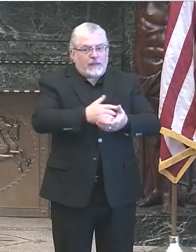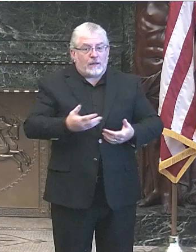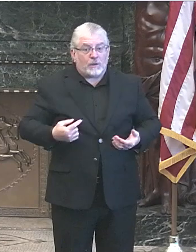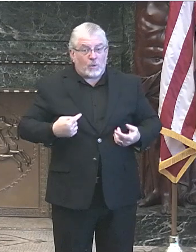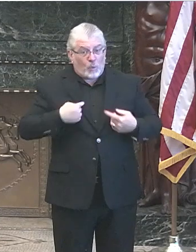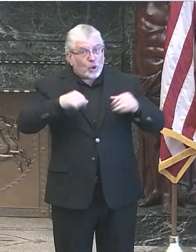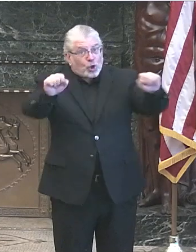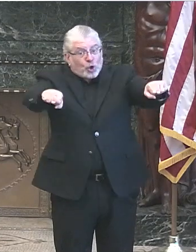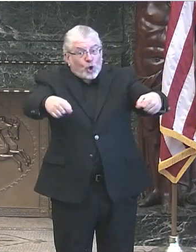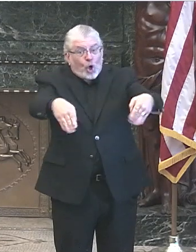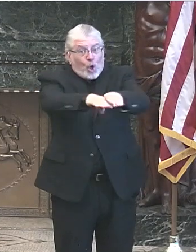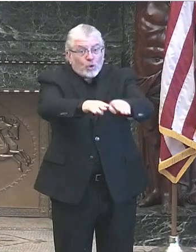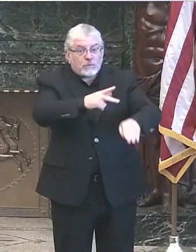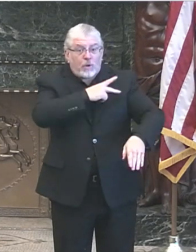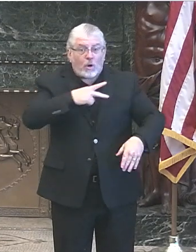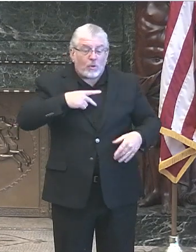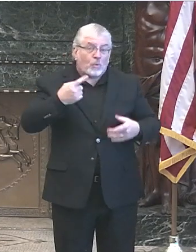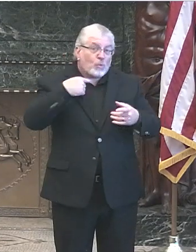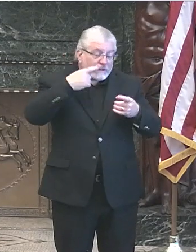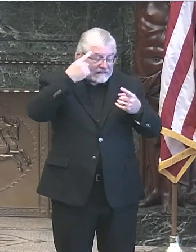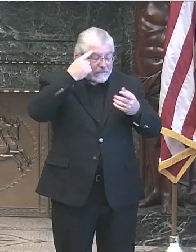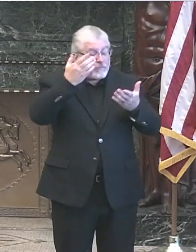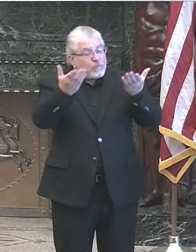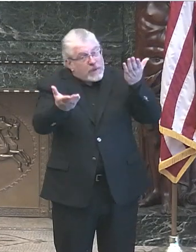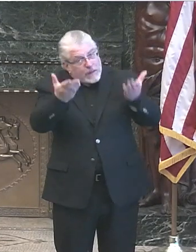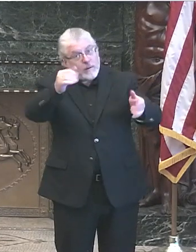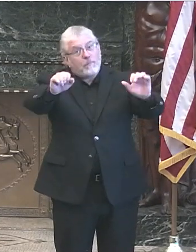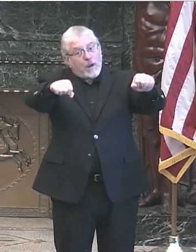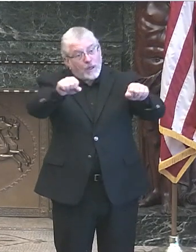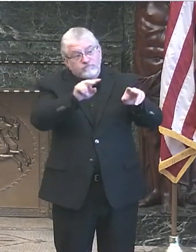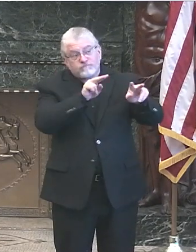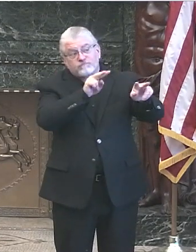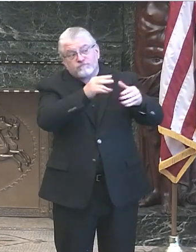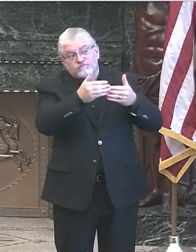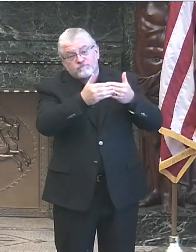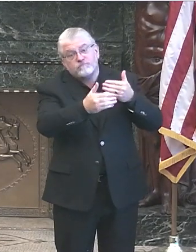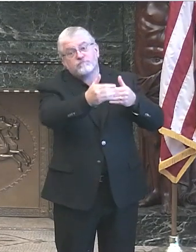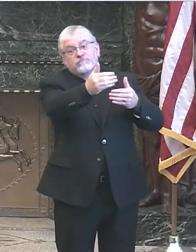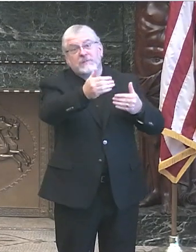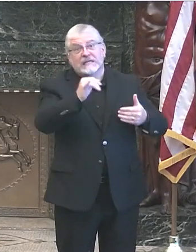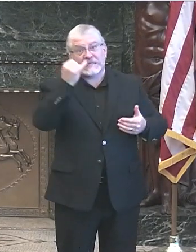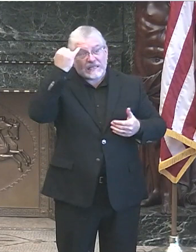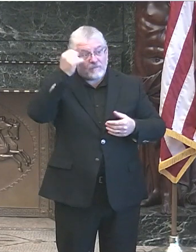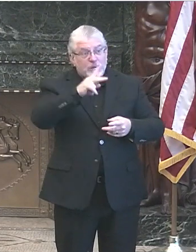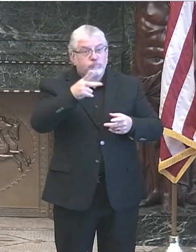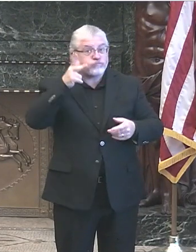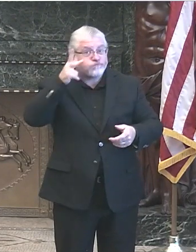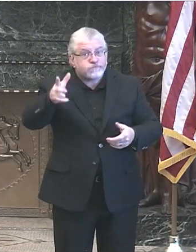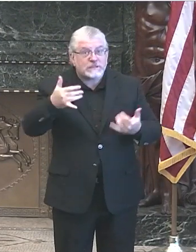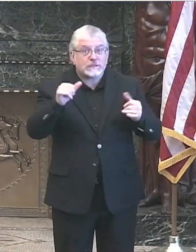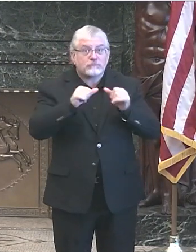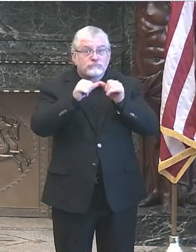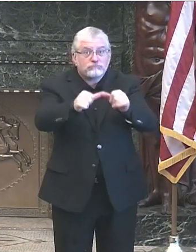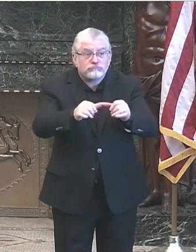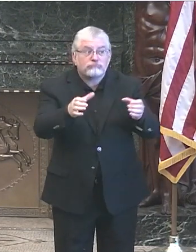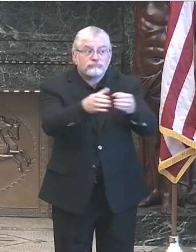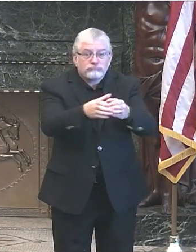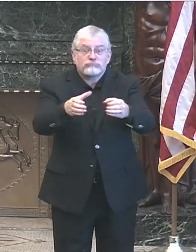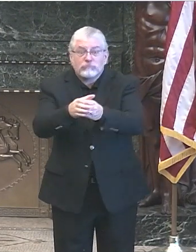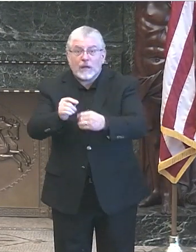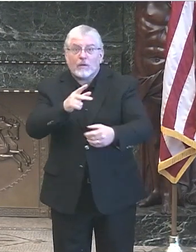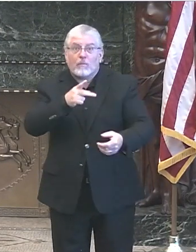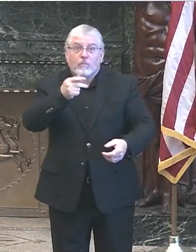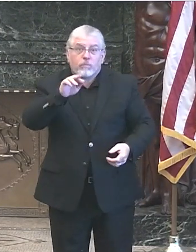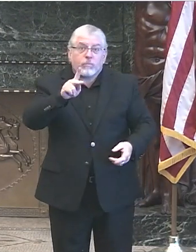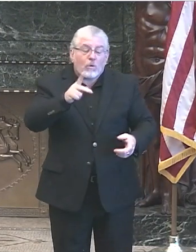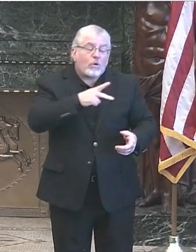we start seeing numbers that are more concerning than they are already, that's certainly an option for us to do. But